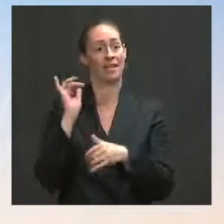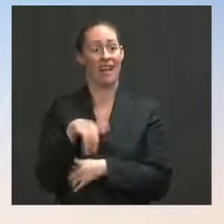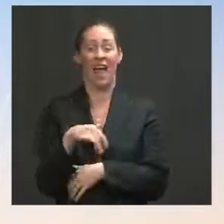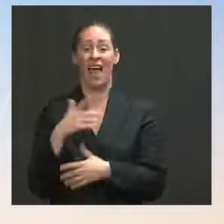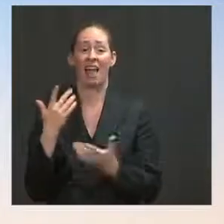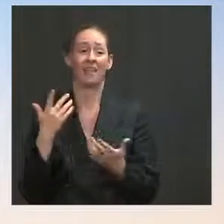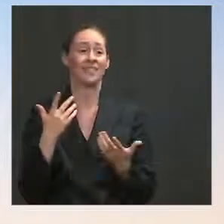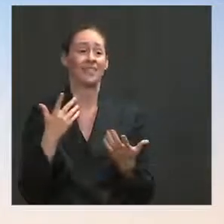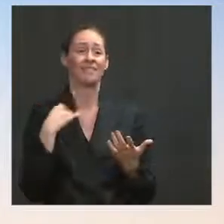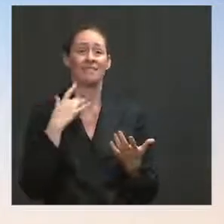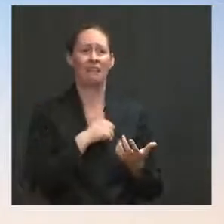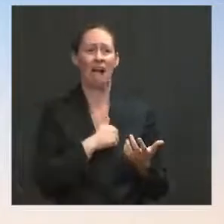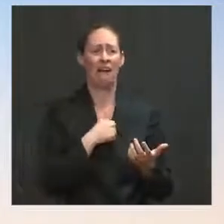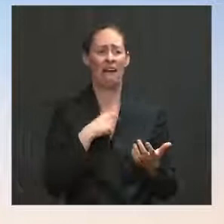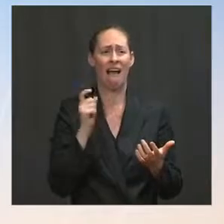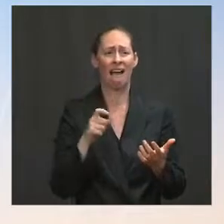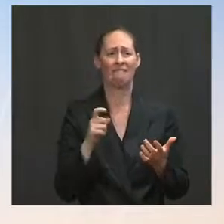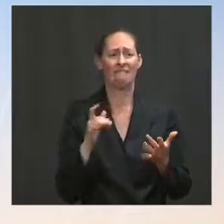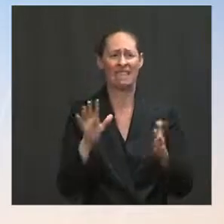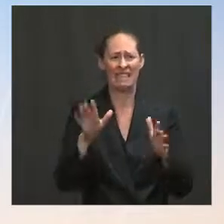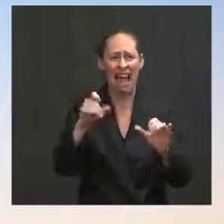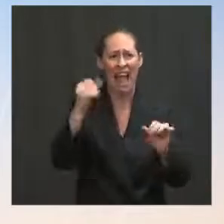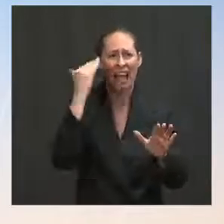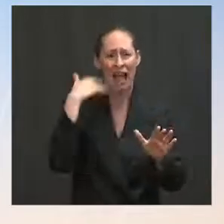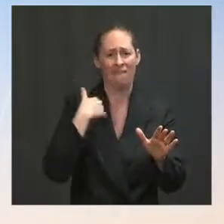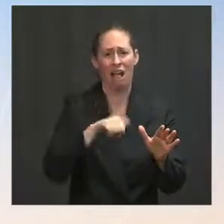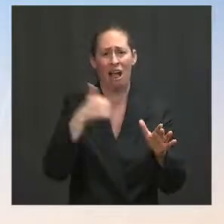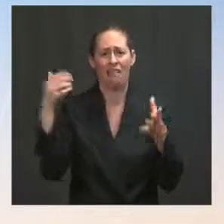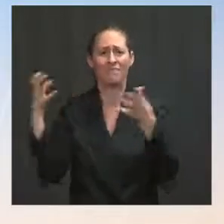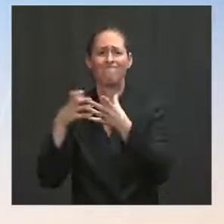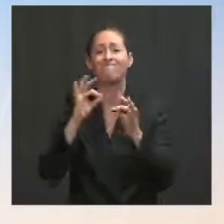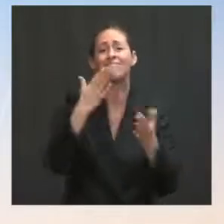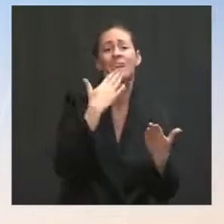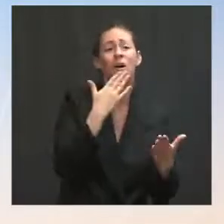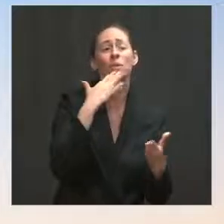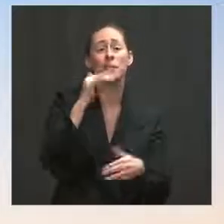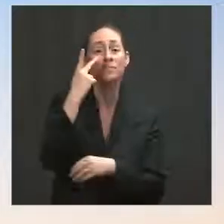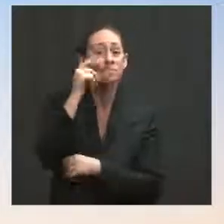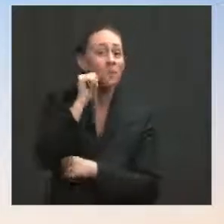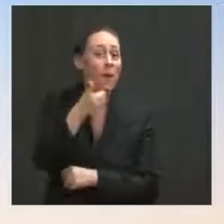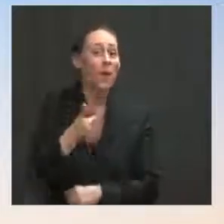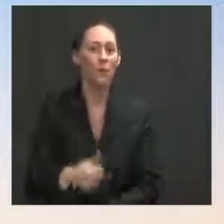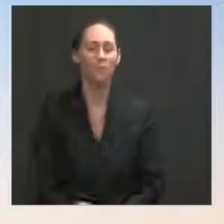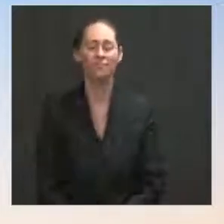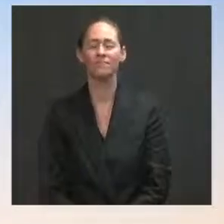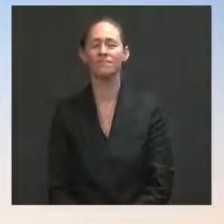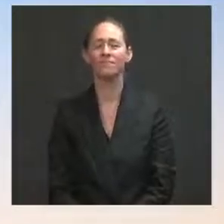go because you've got to gather. Thanks, everyone. We'll see you all tomorrow. Thank you.